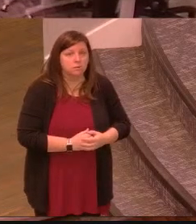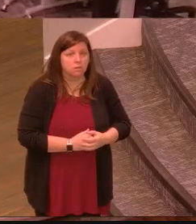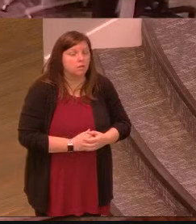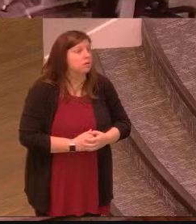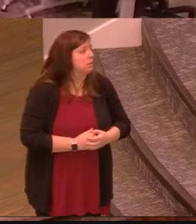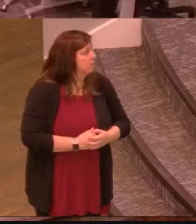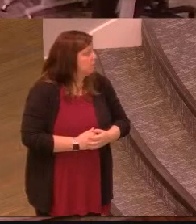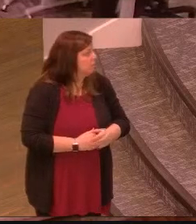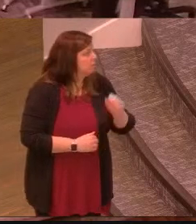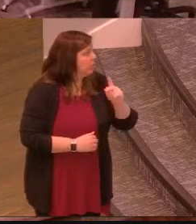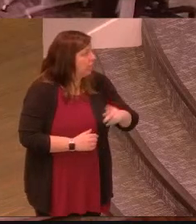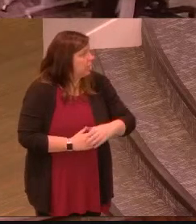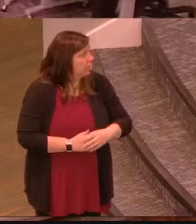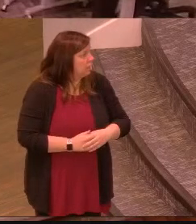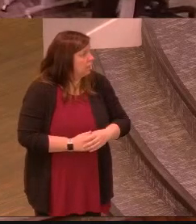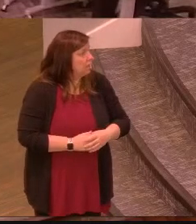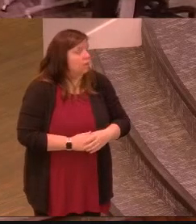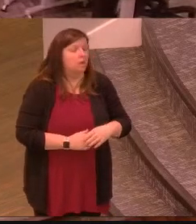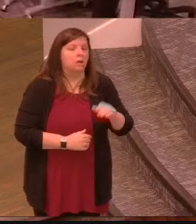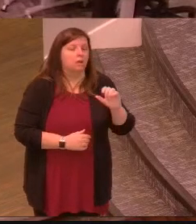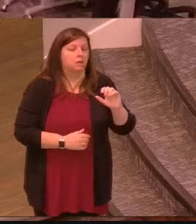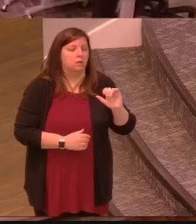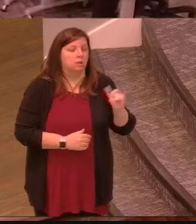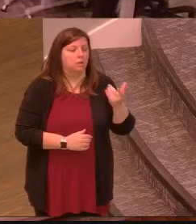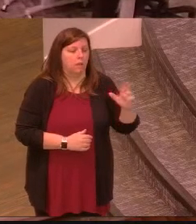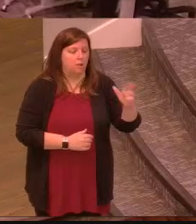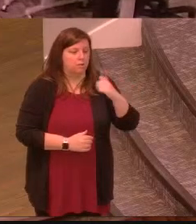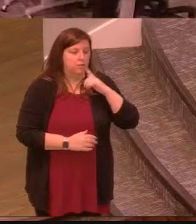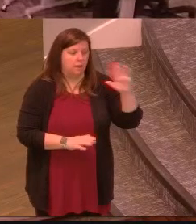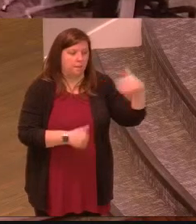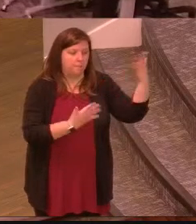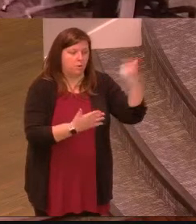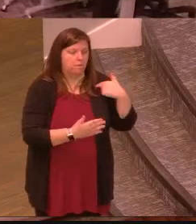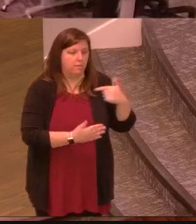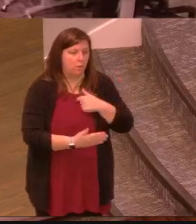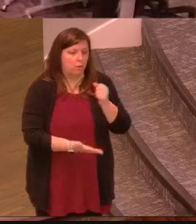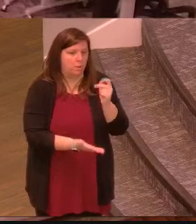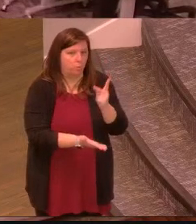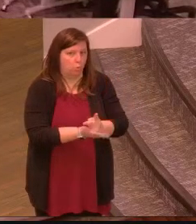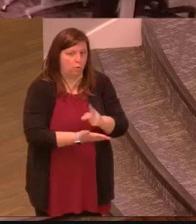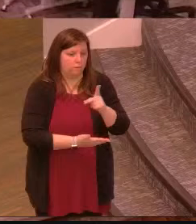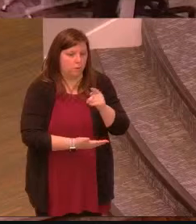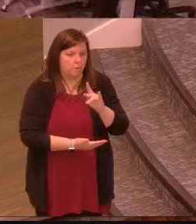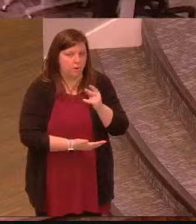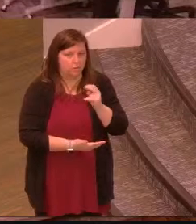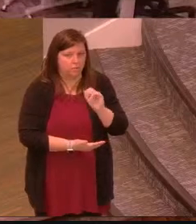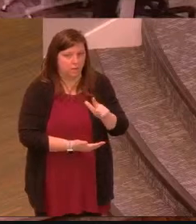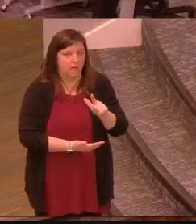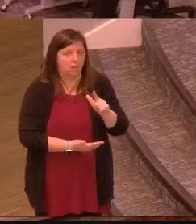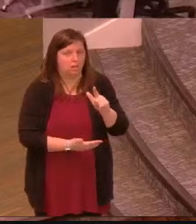Okay, I move that we approve the personnel recommendations.